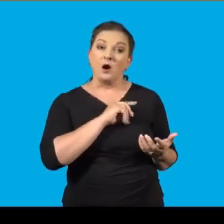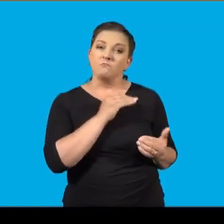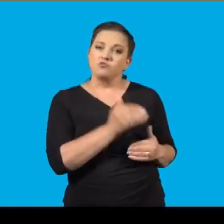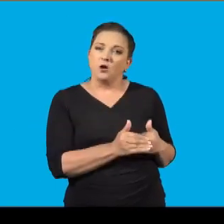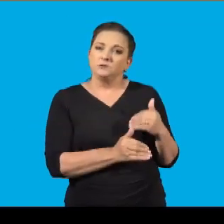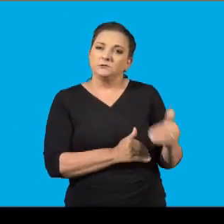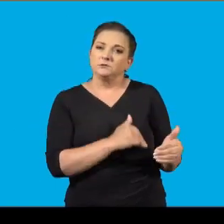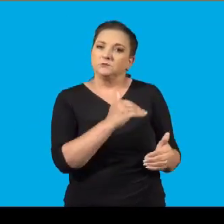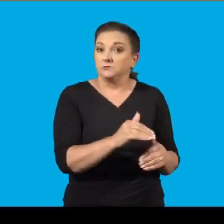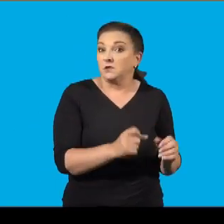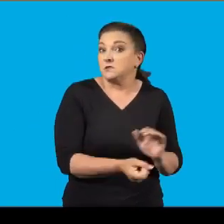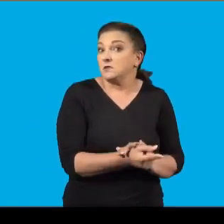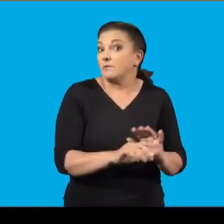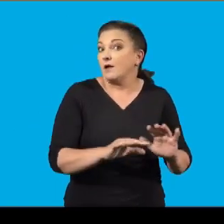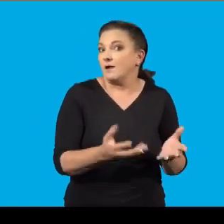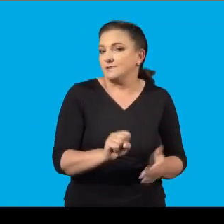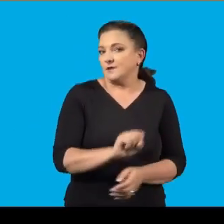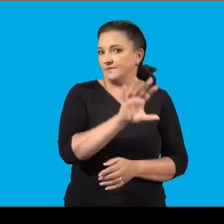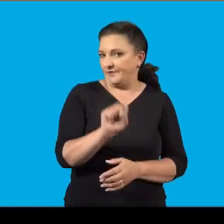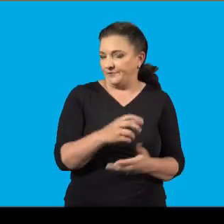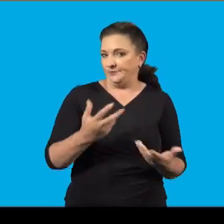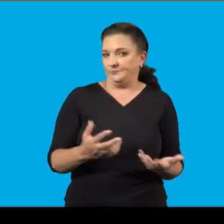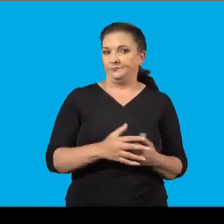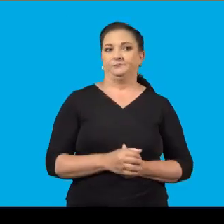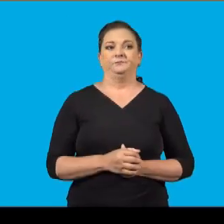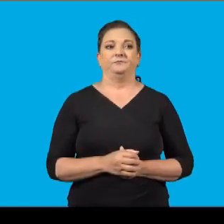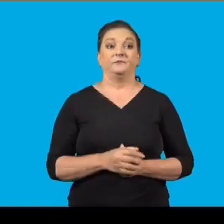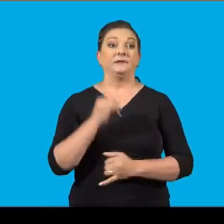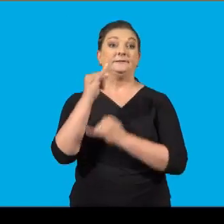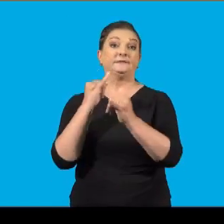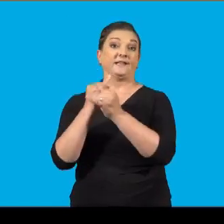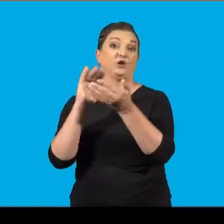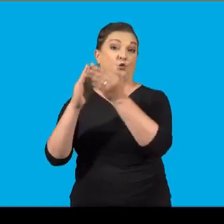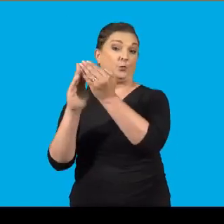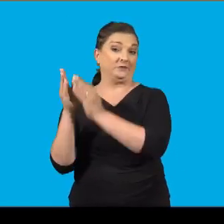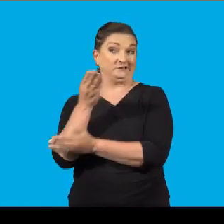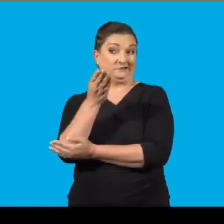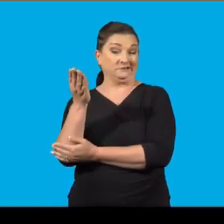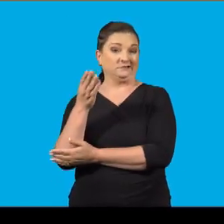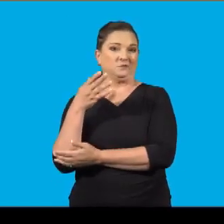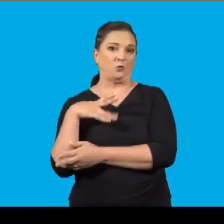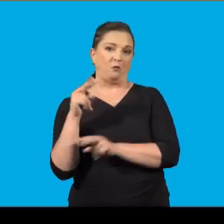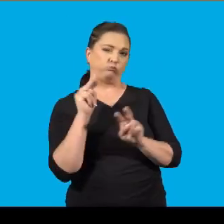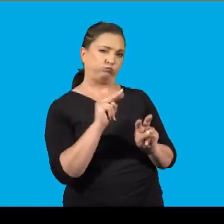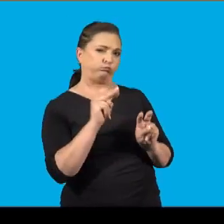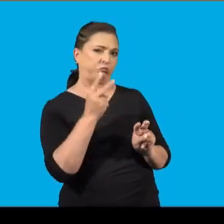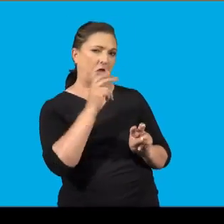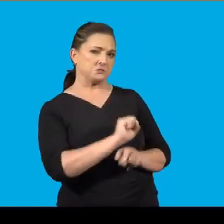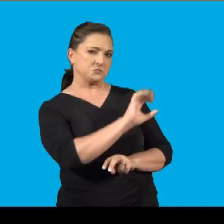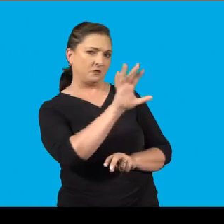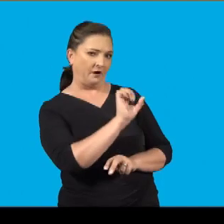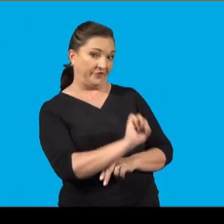about how this process would unfold in South Africa. Or you could say the international communities wanted to